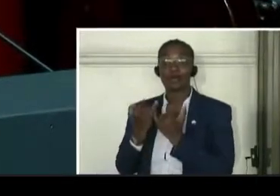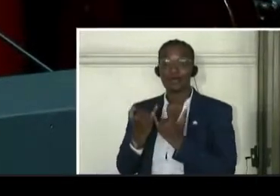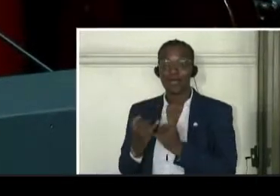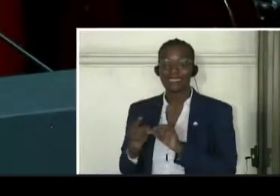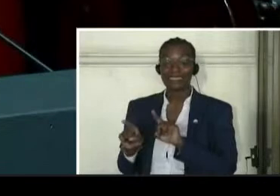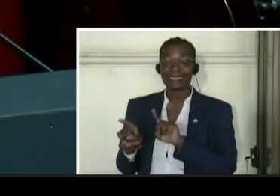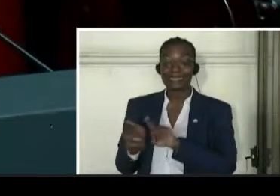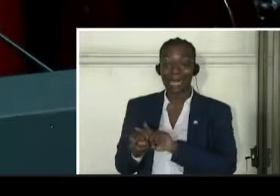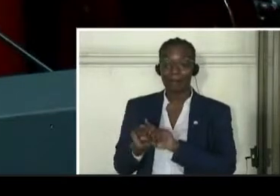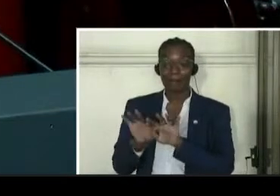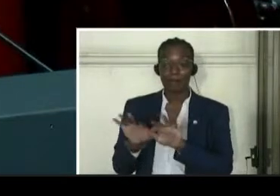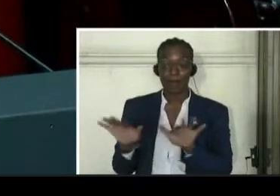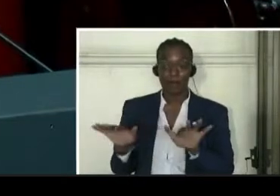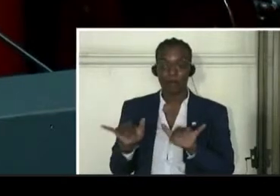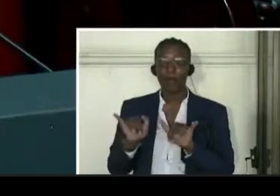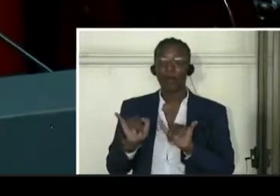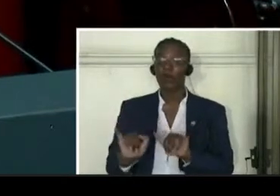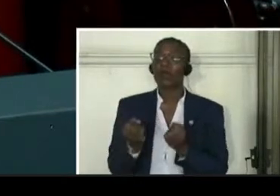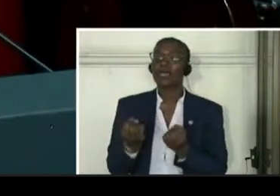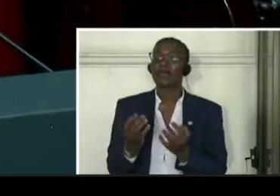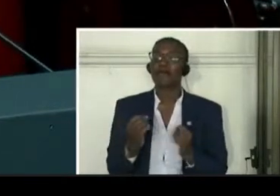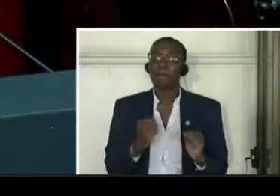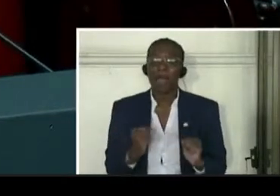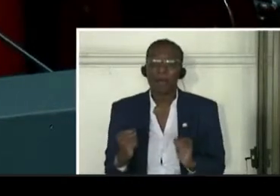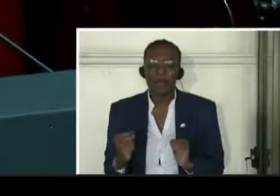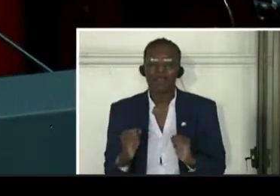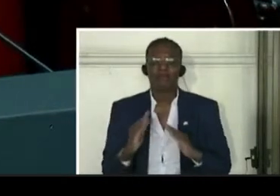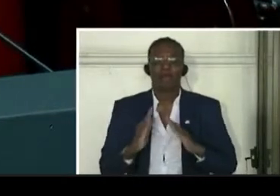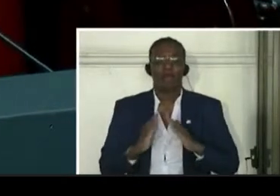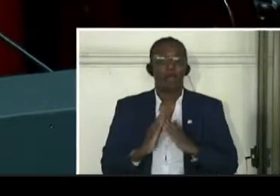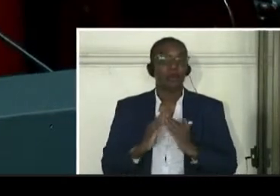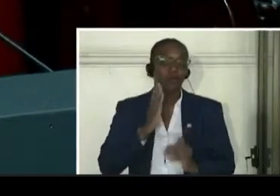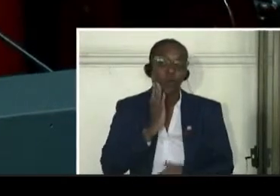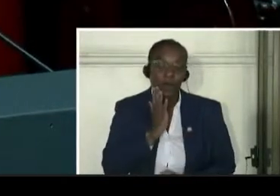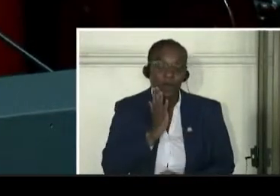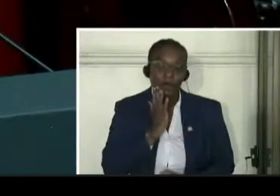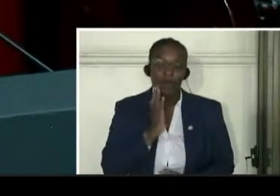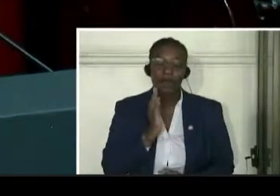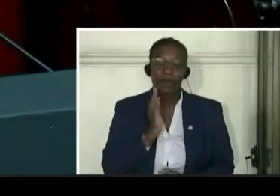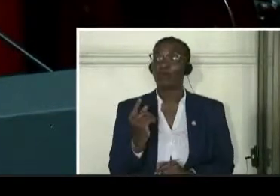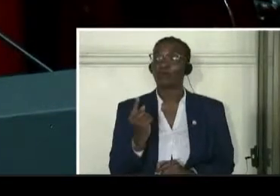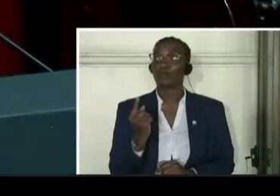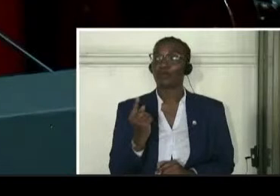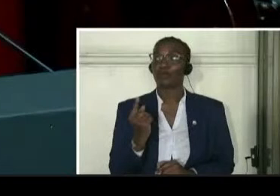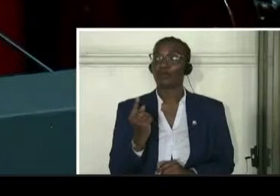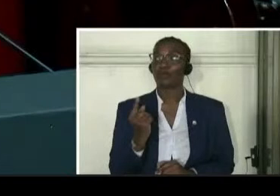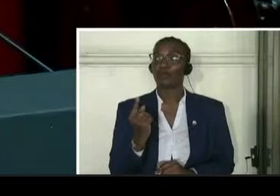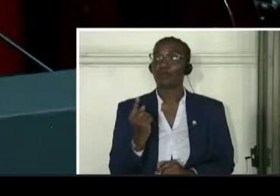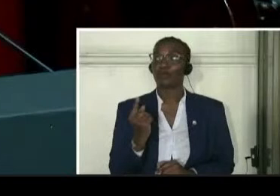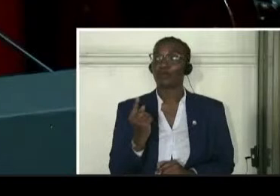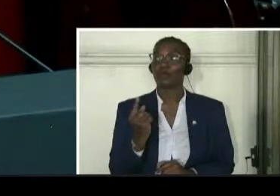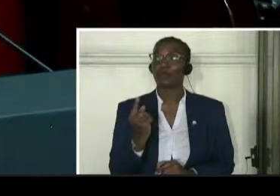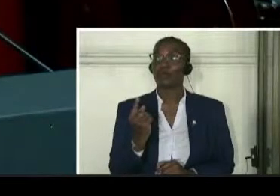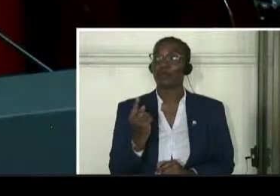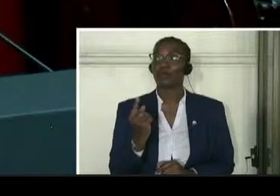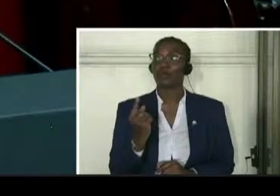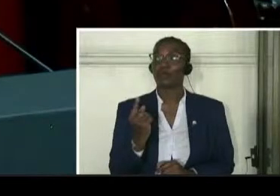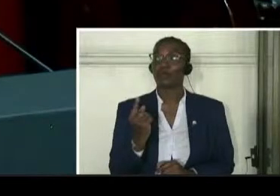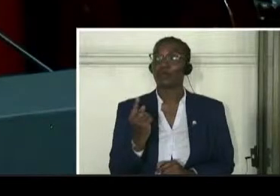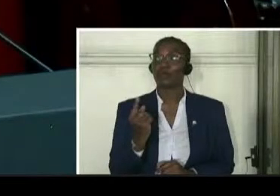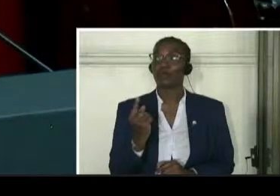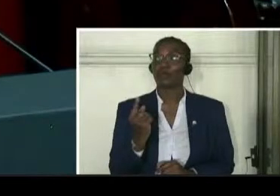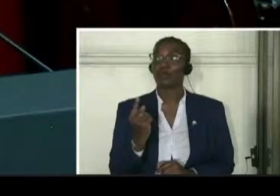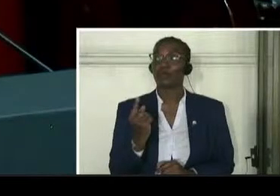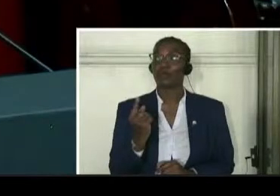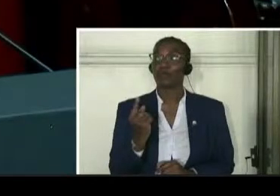same residents will be provided with permanent housing? Not too long ago, the leader of the DA, Honorable Rogers,